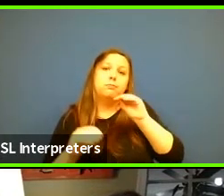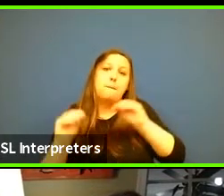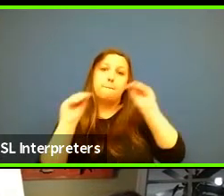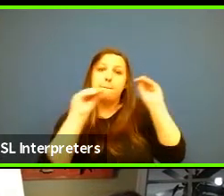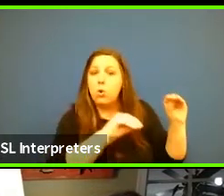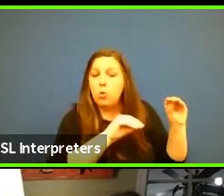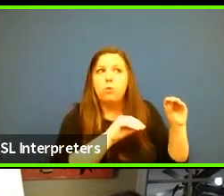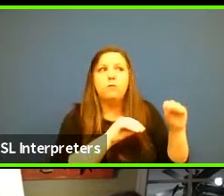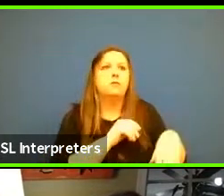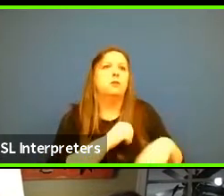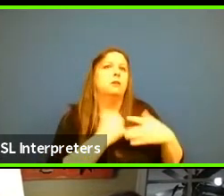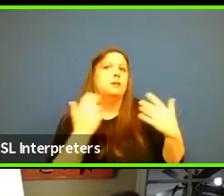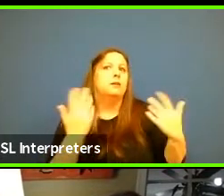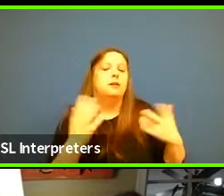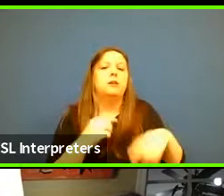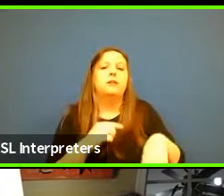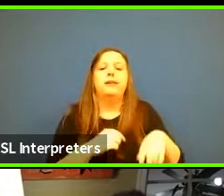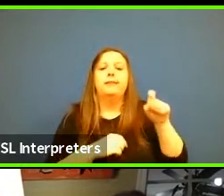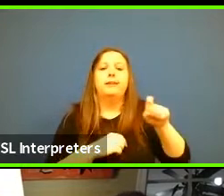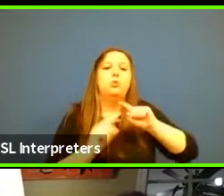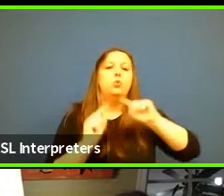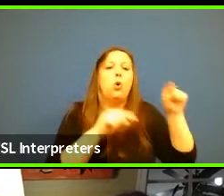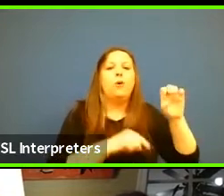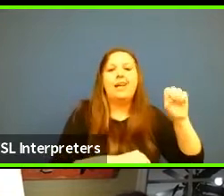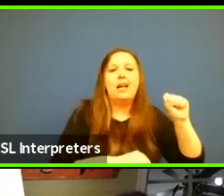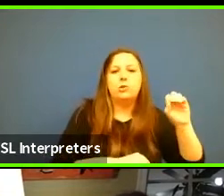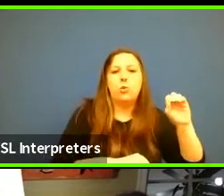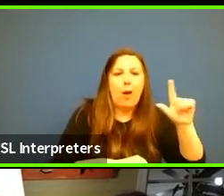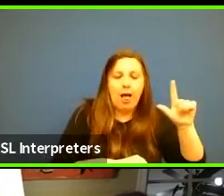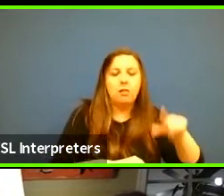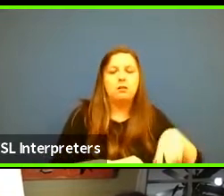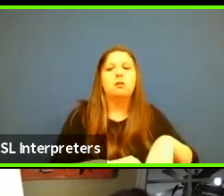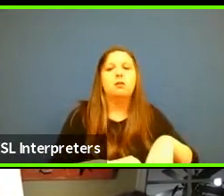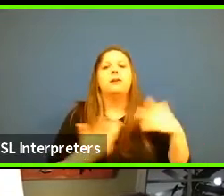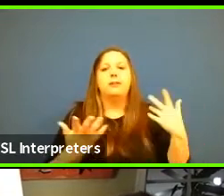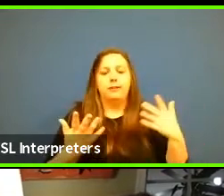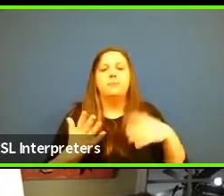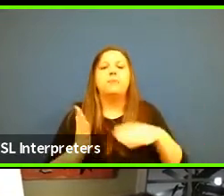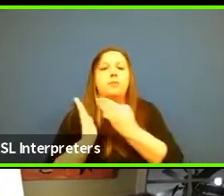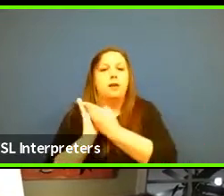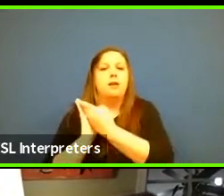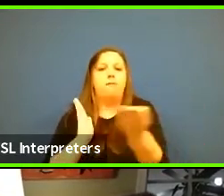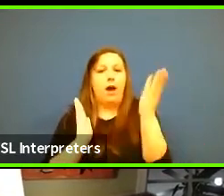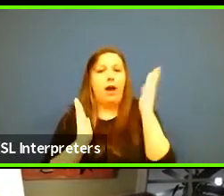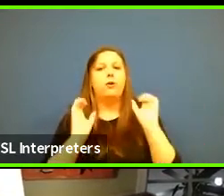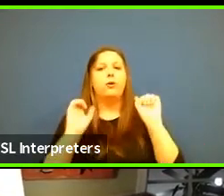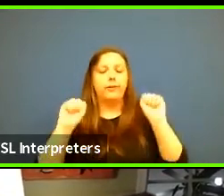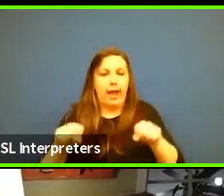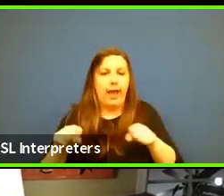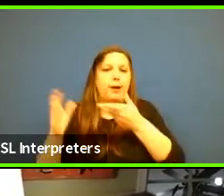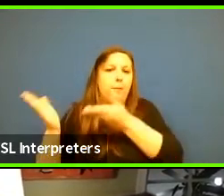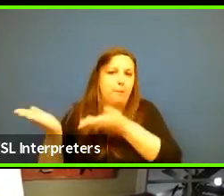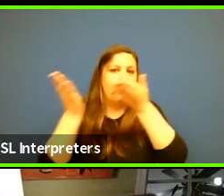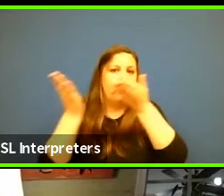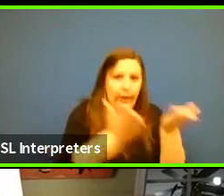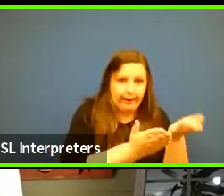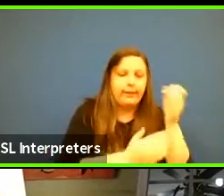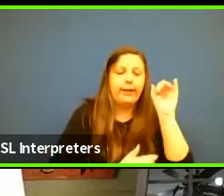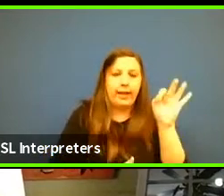to go be served in ESOL, the dividers are portable, so they could take them with them if they needed to do